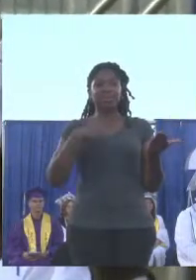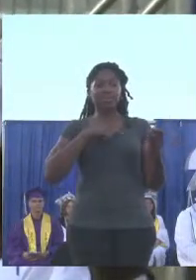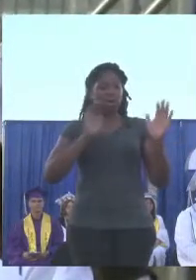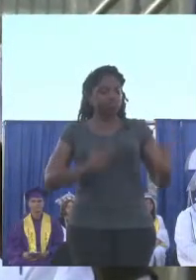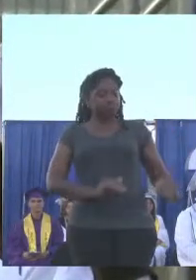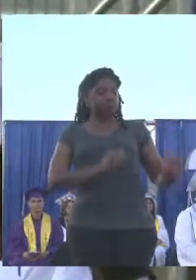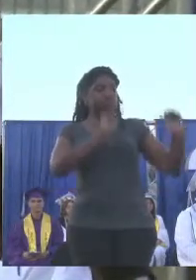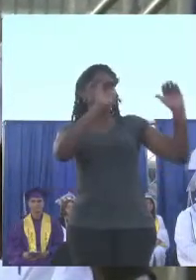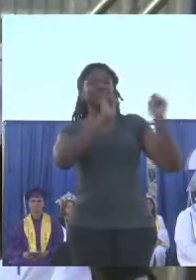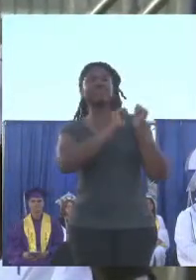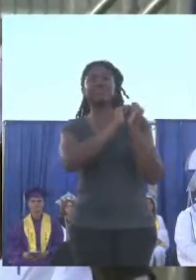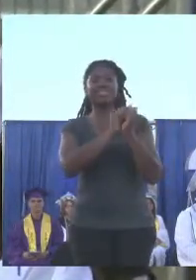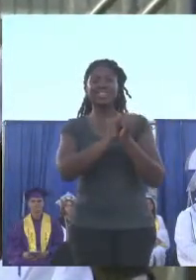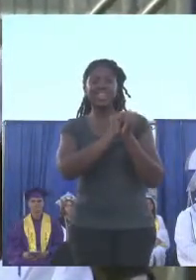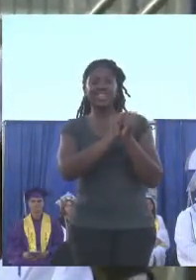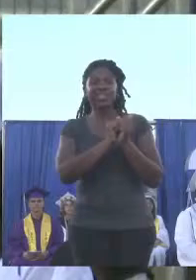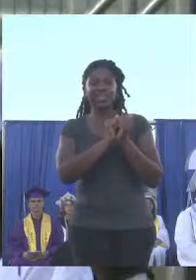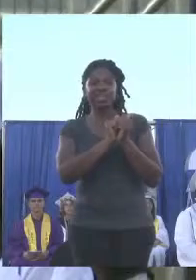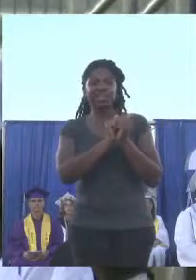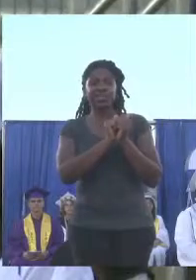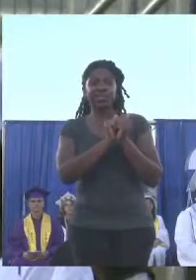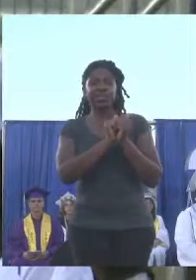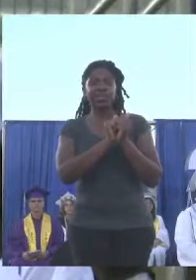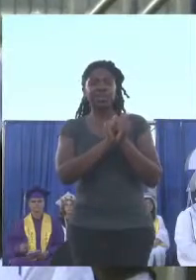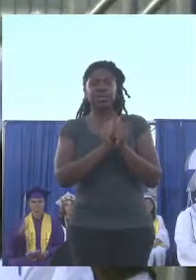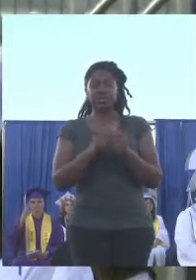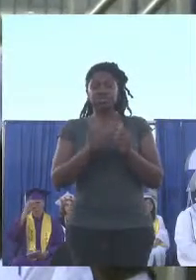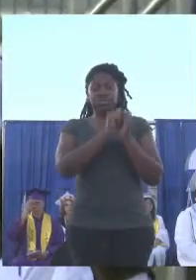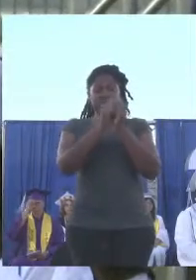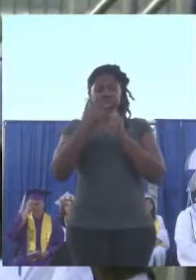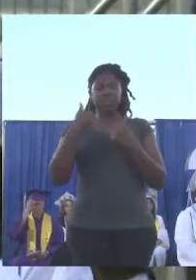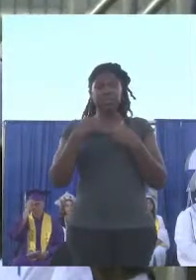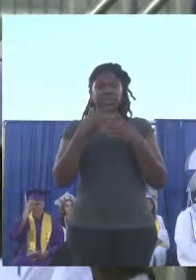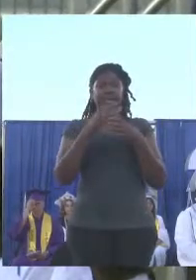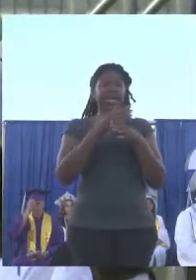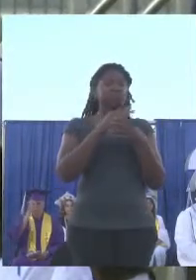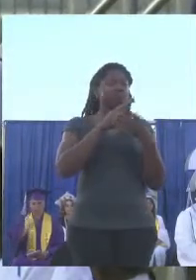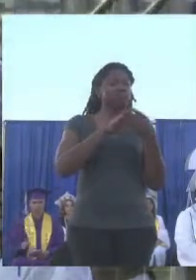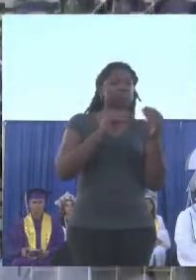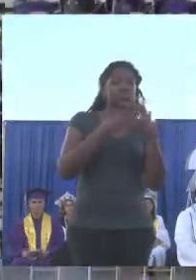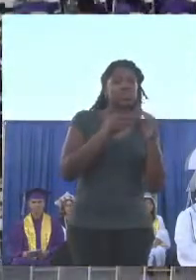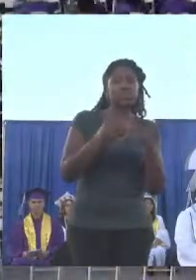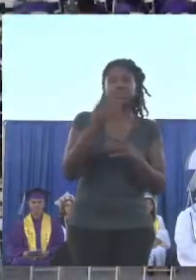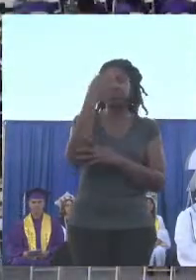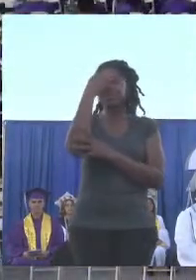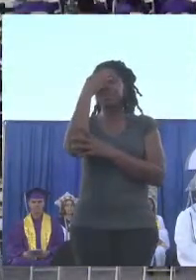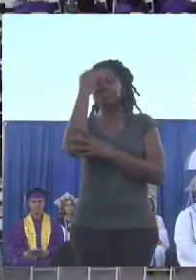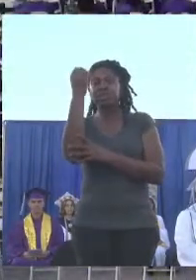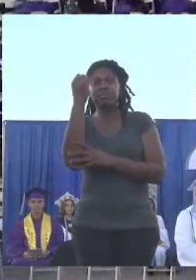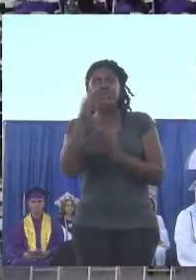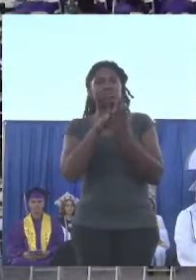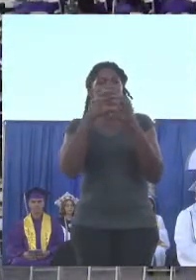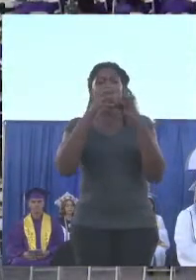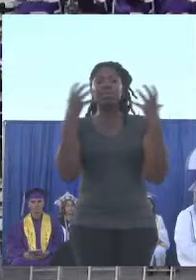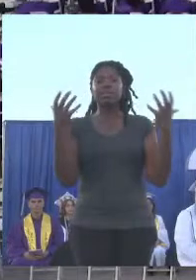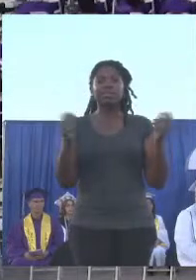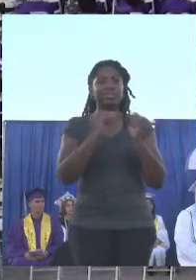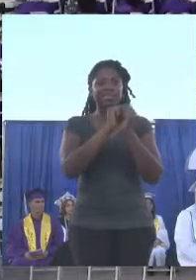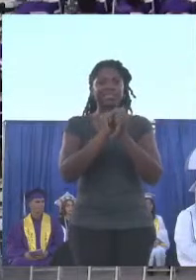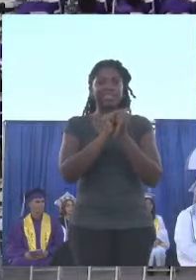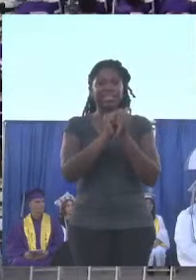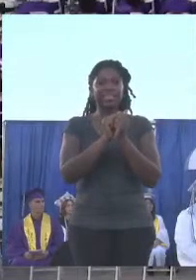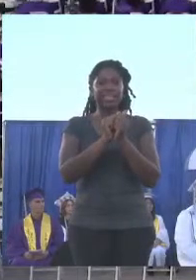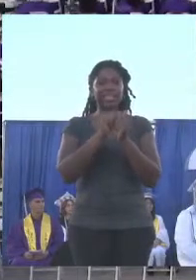with. The people we share stories, memories, and lessons with. Look